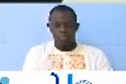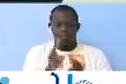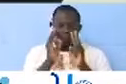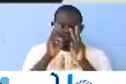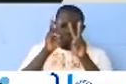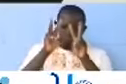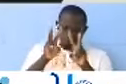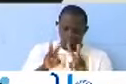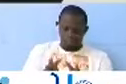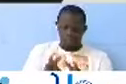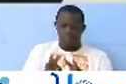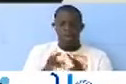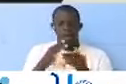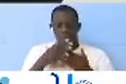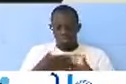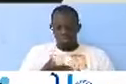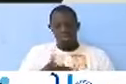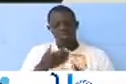people that they had been beaten?